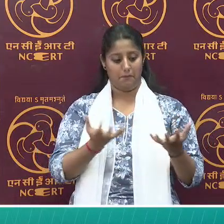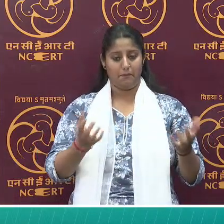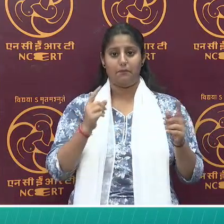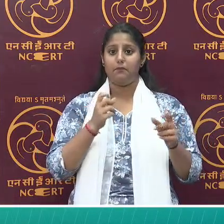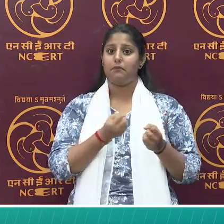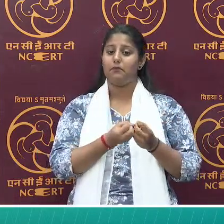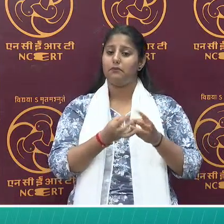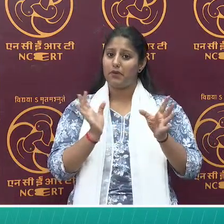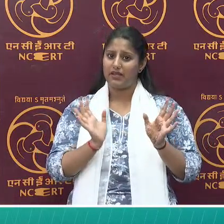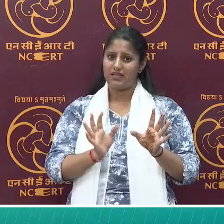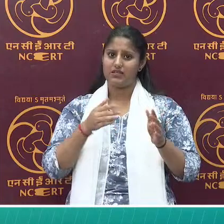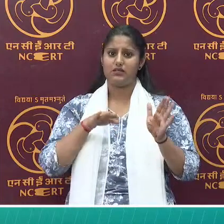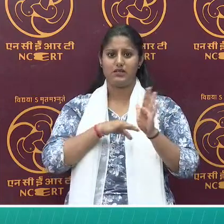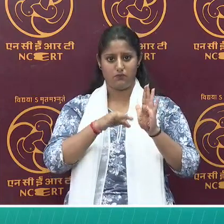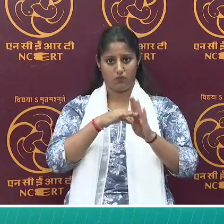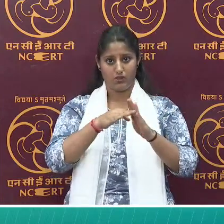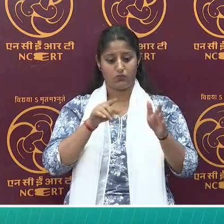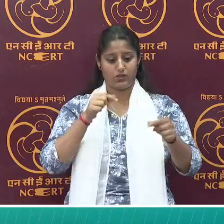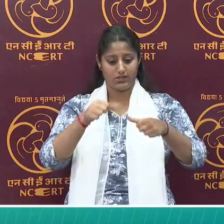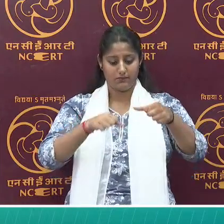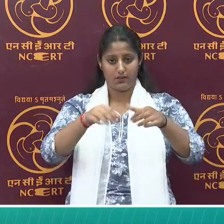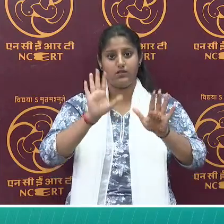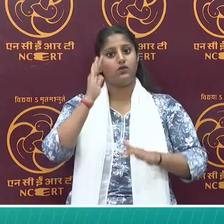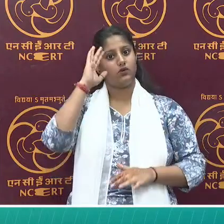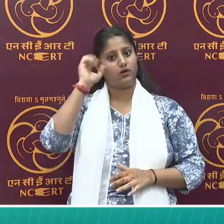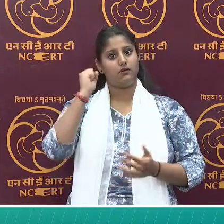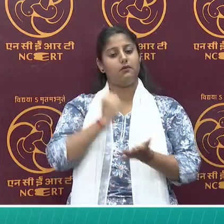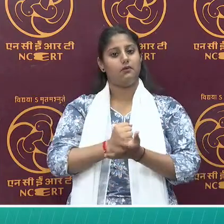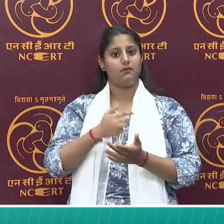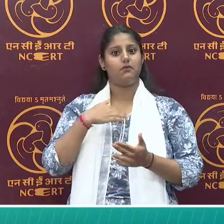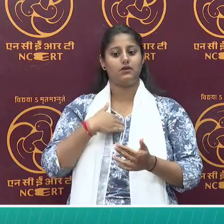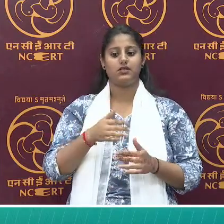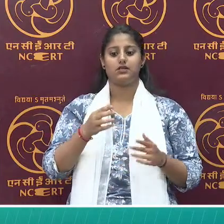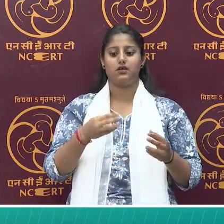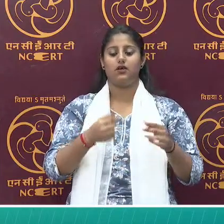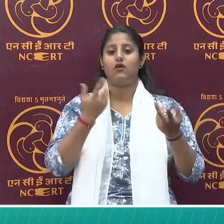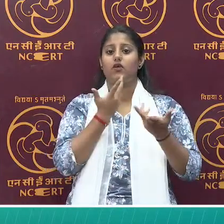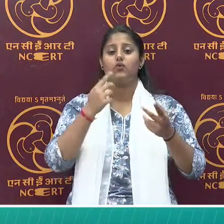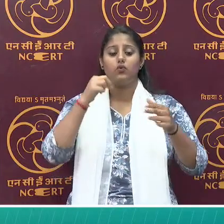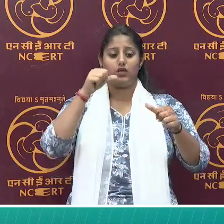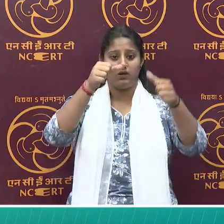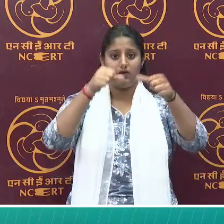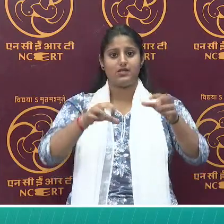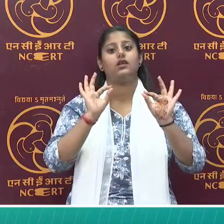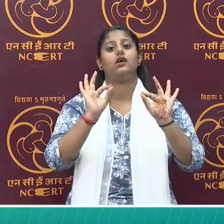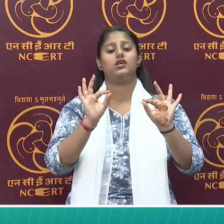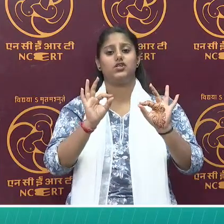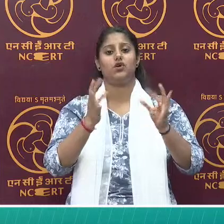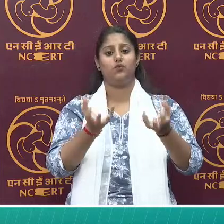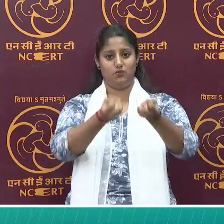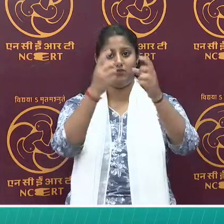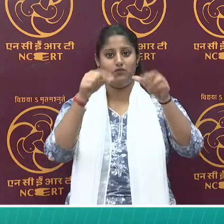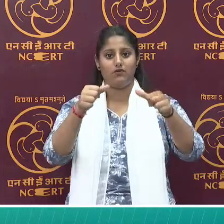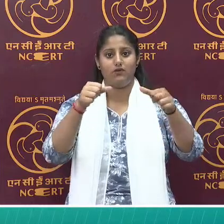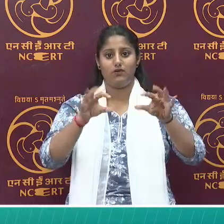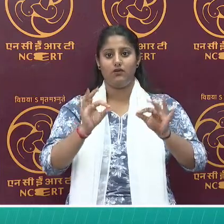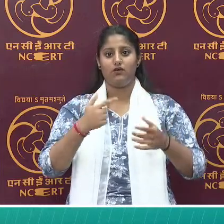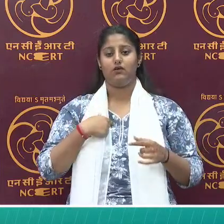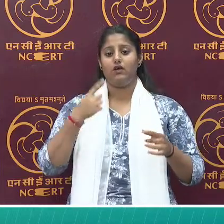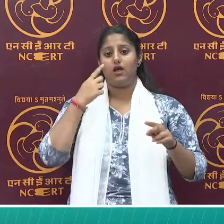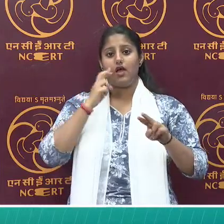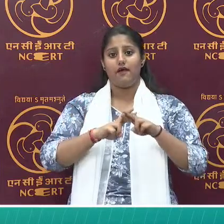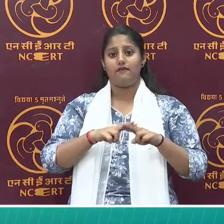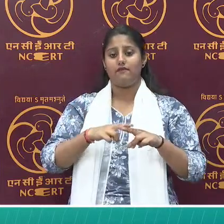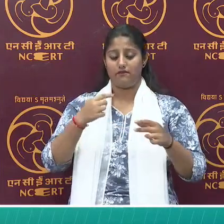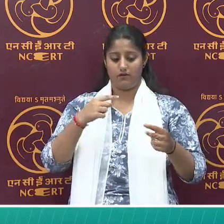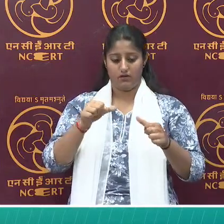follow certain steps Well, to get the desired result. Absolutely. So same thing is happening with agricultural